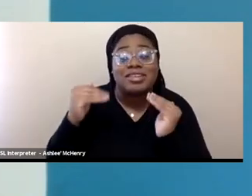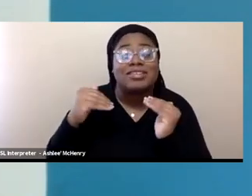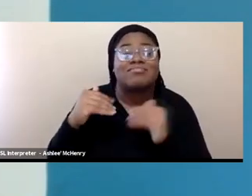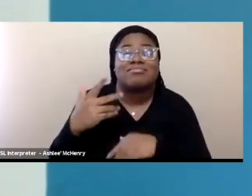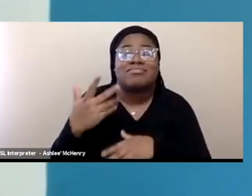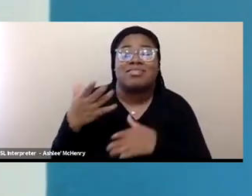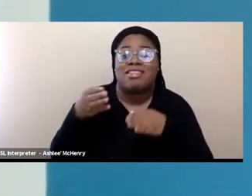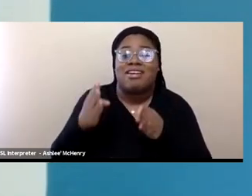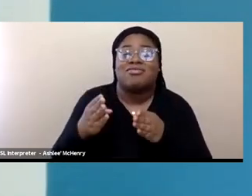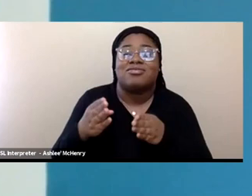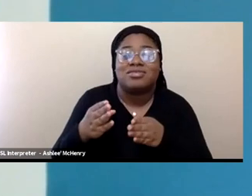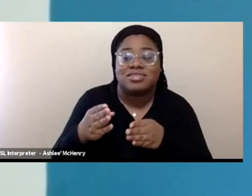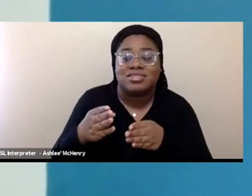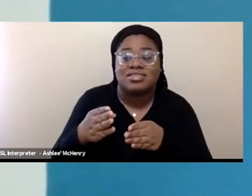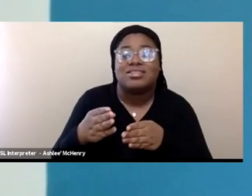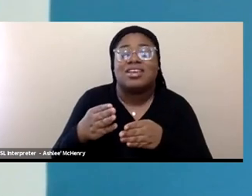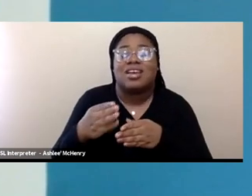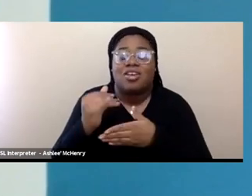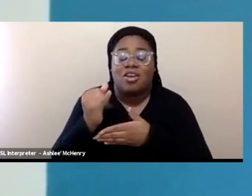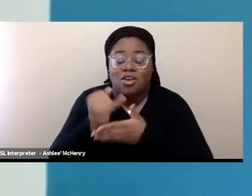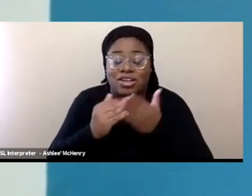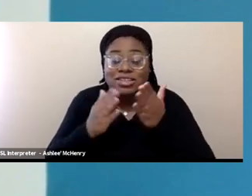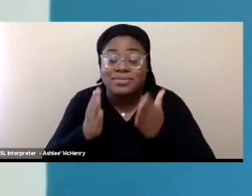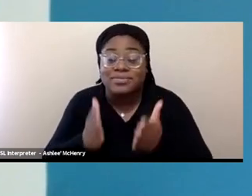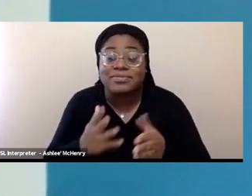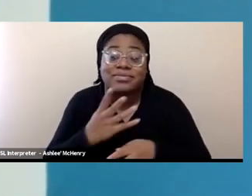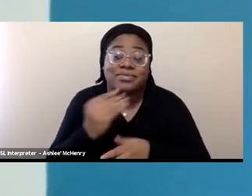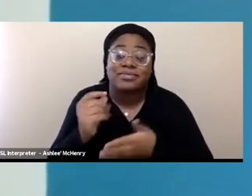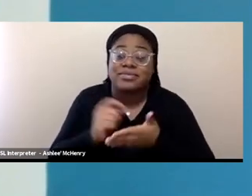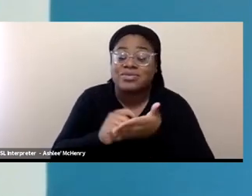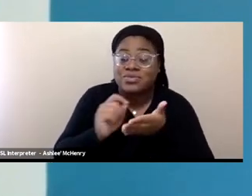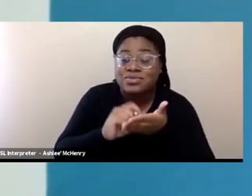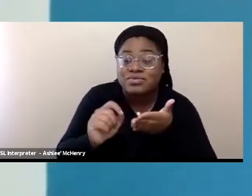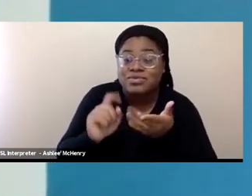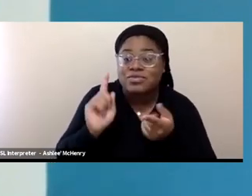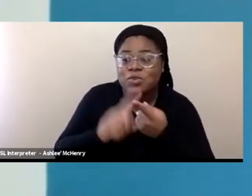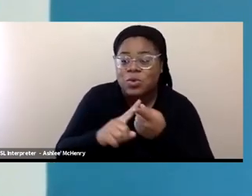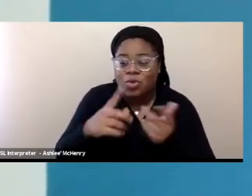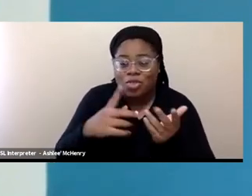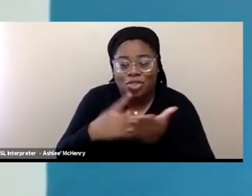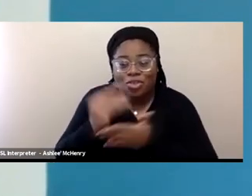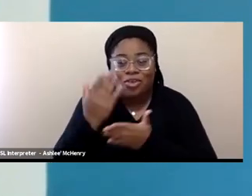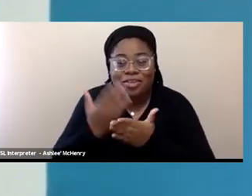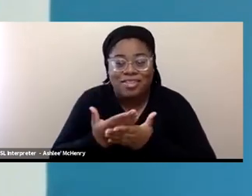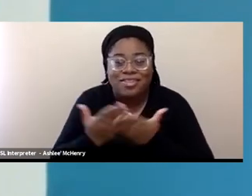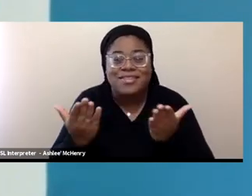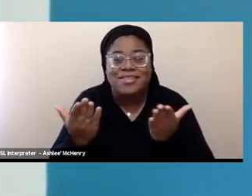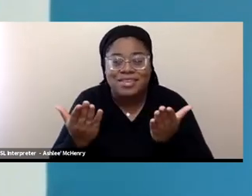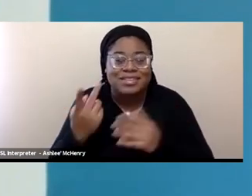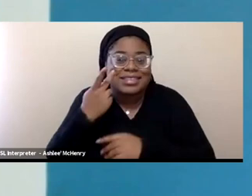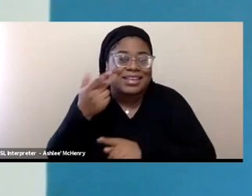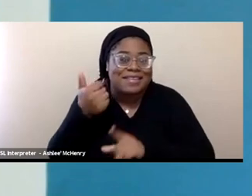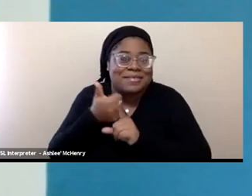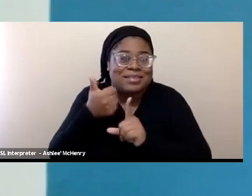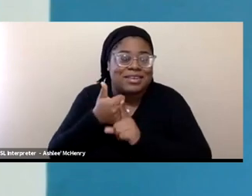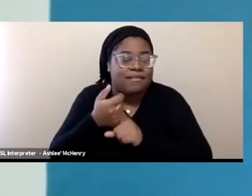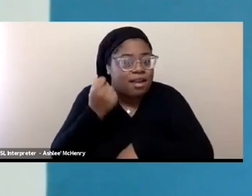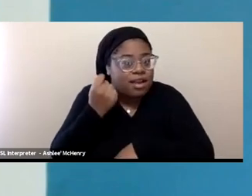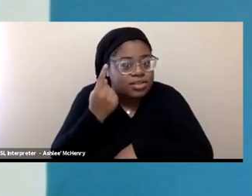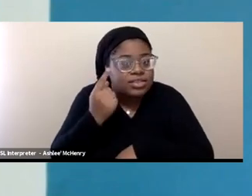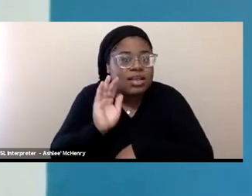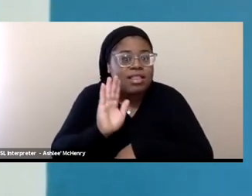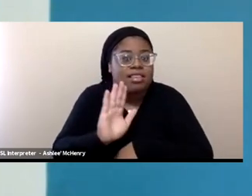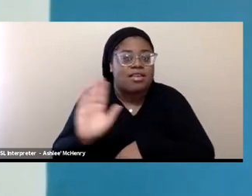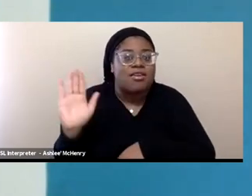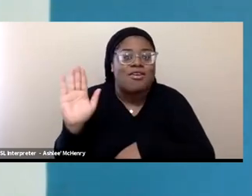allows artists and writers to learn some things, to see themselves, to understand